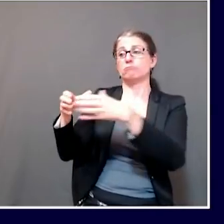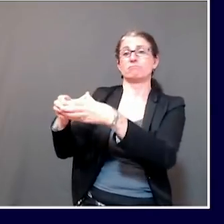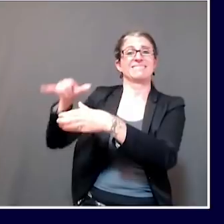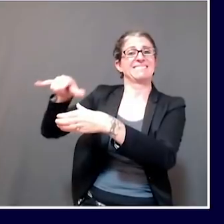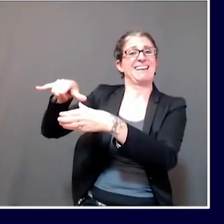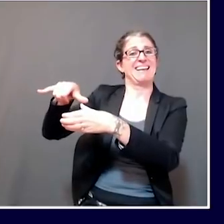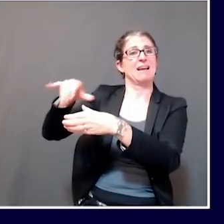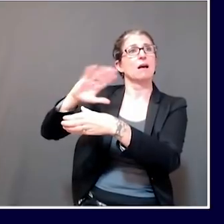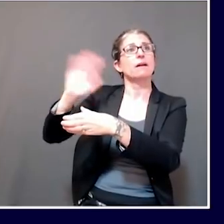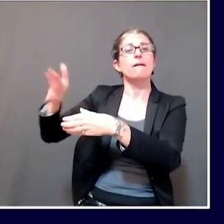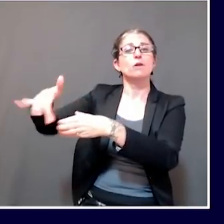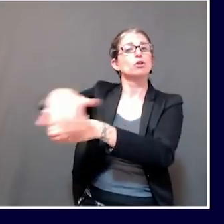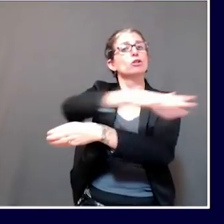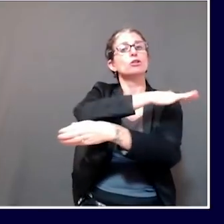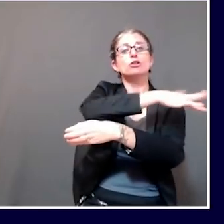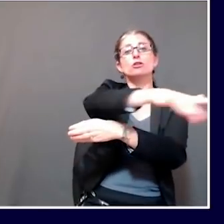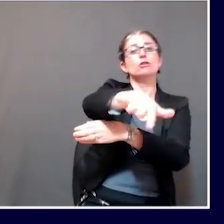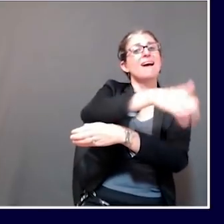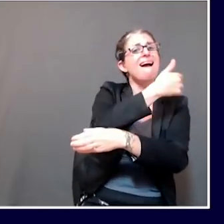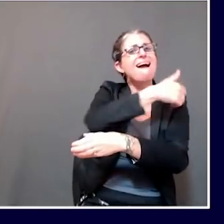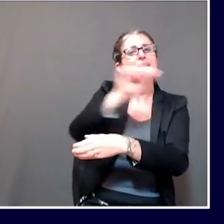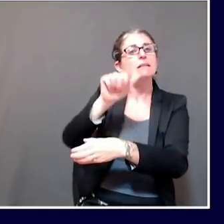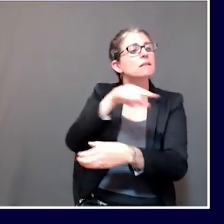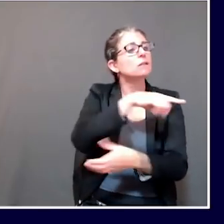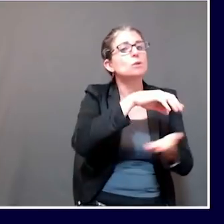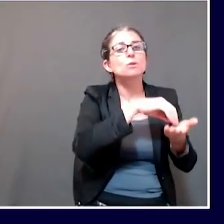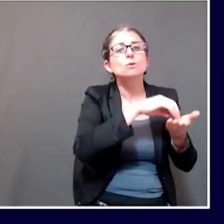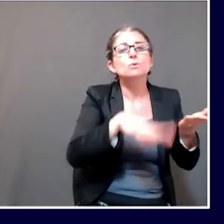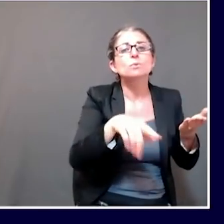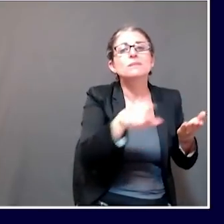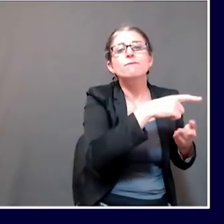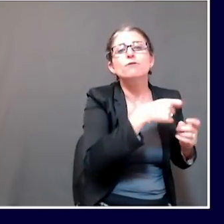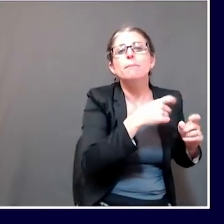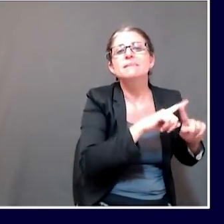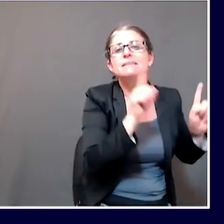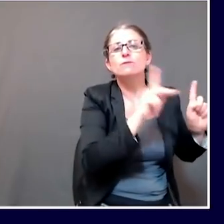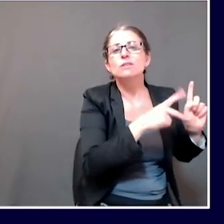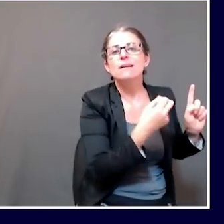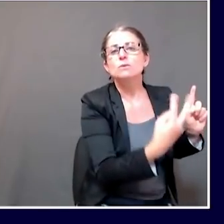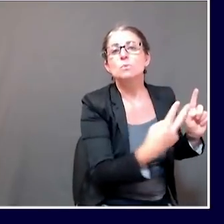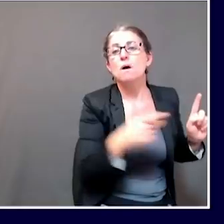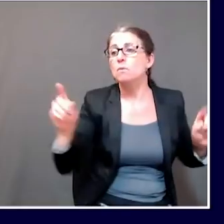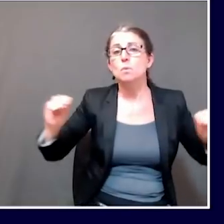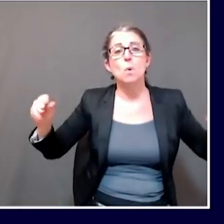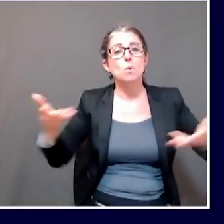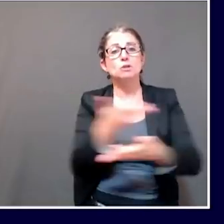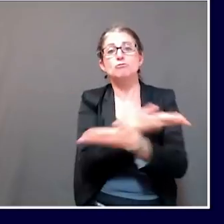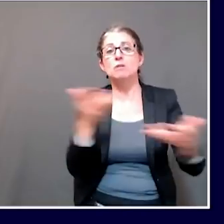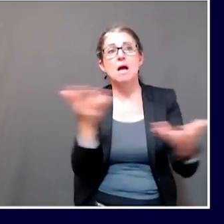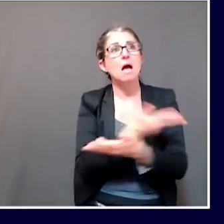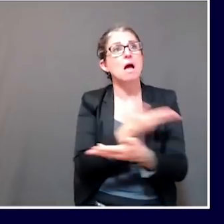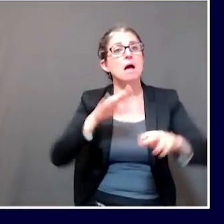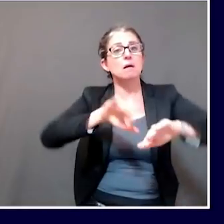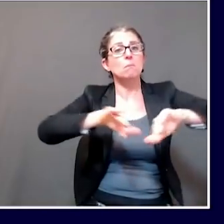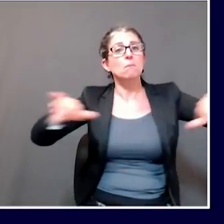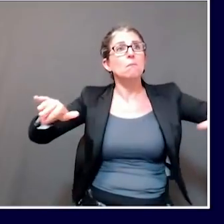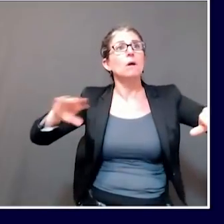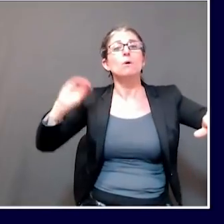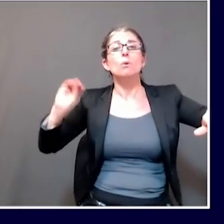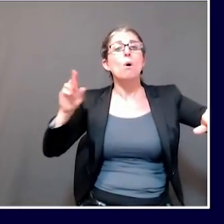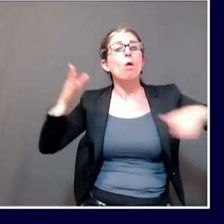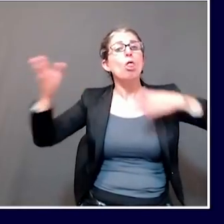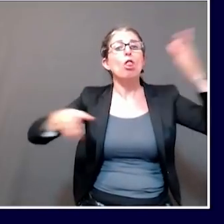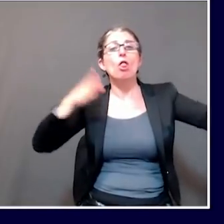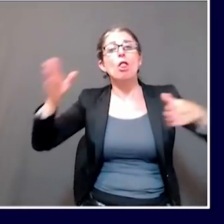our investigation revealed that the college students didn't have any interaction with parents or teachers that would affect the